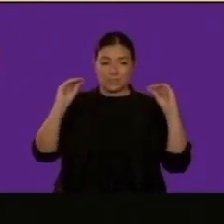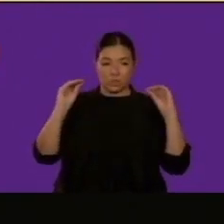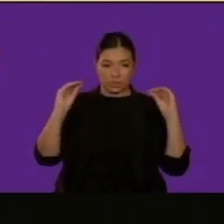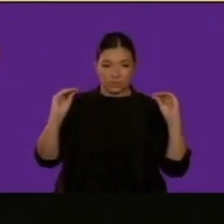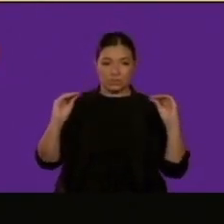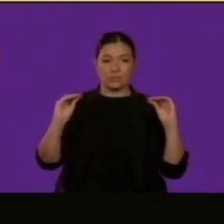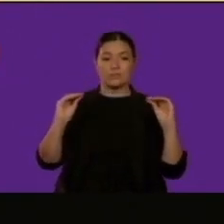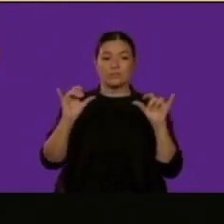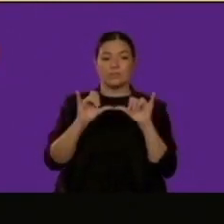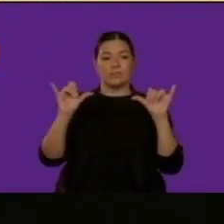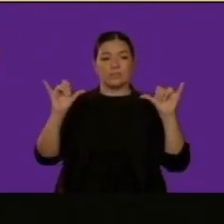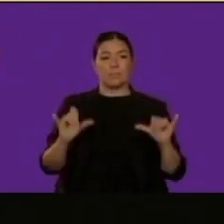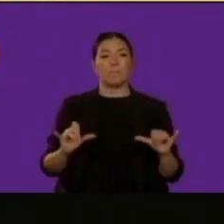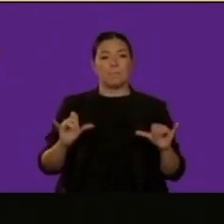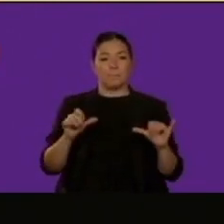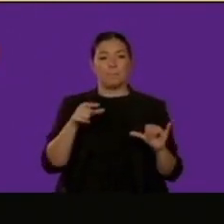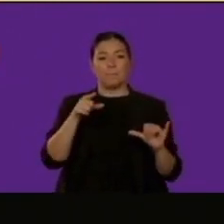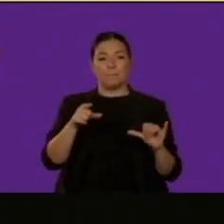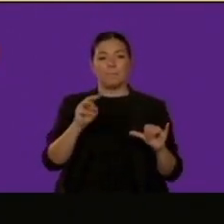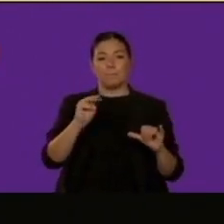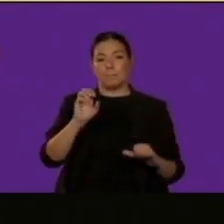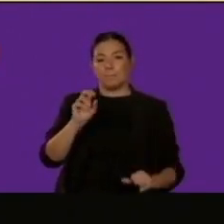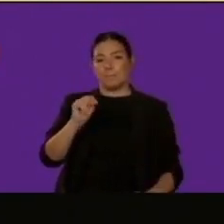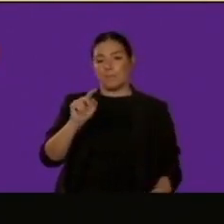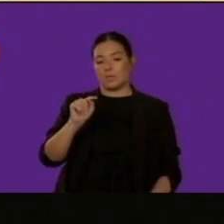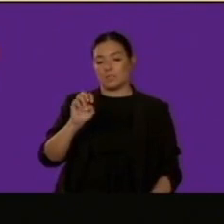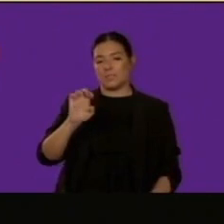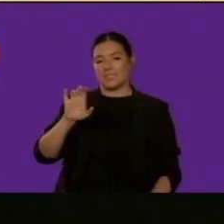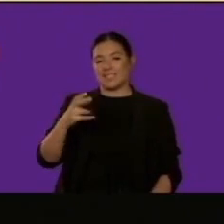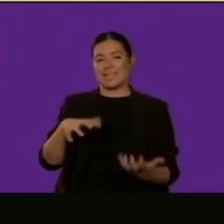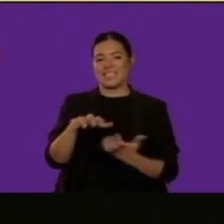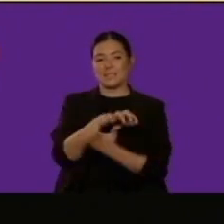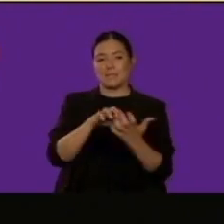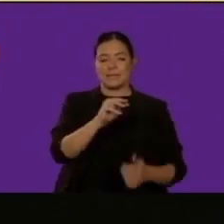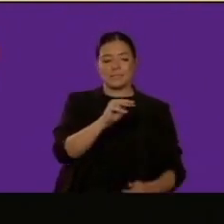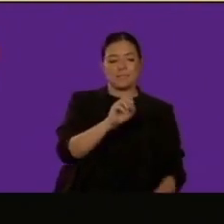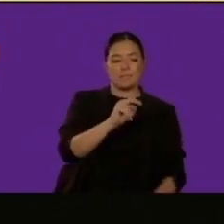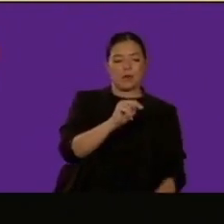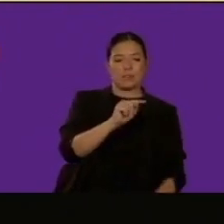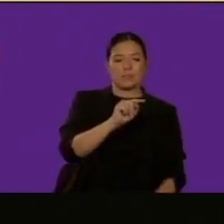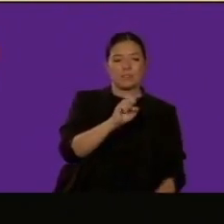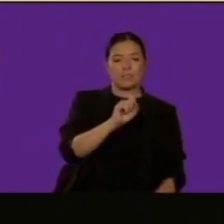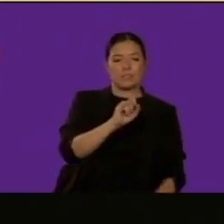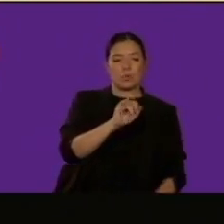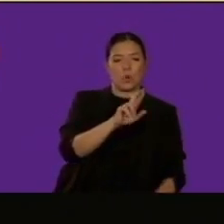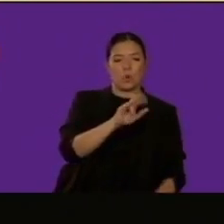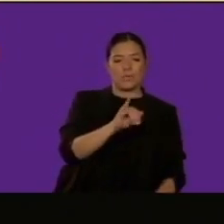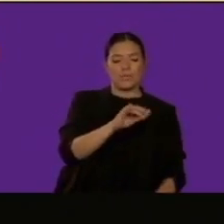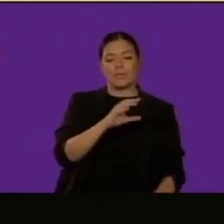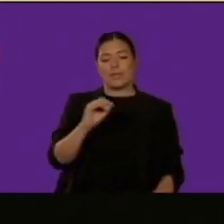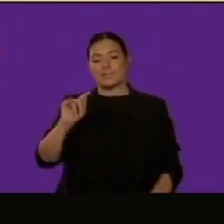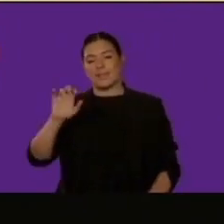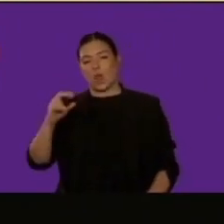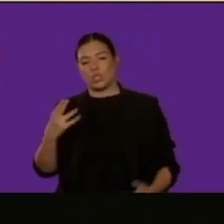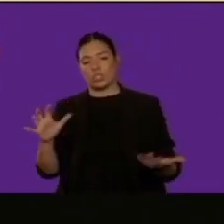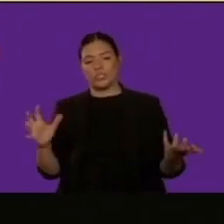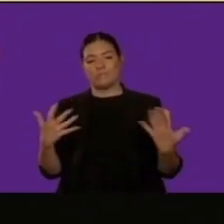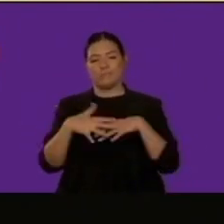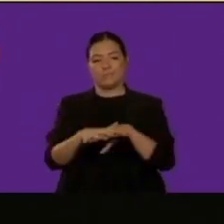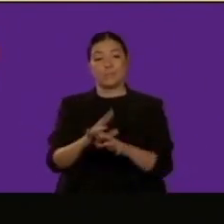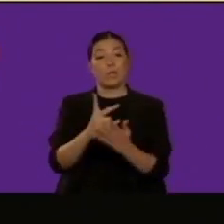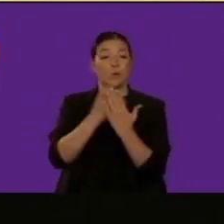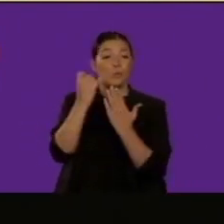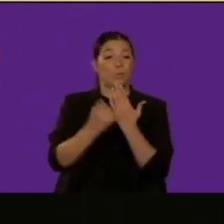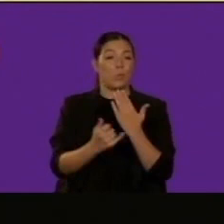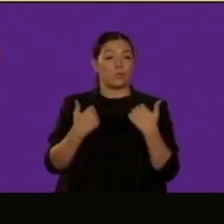So, and then it became, in some countries, that are very elitist schools. With these